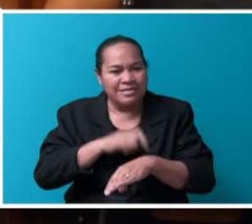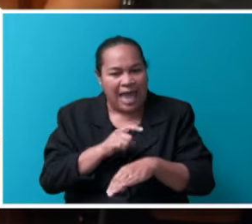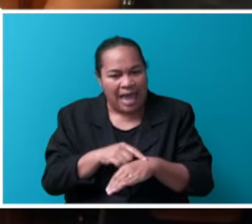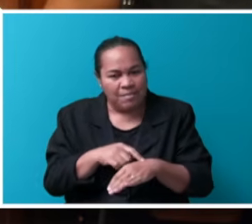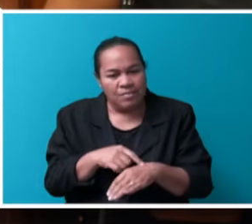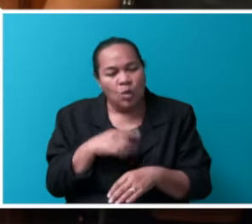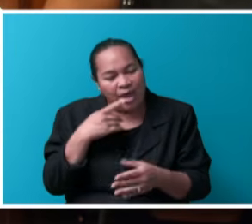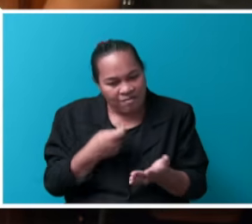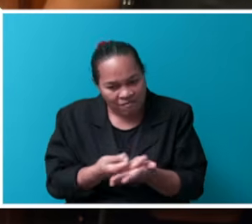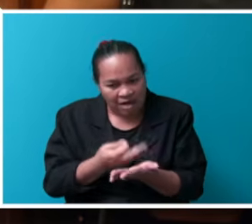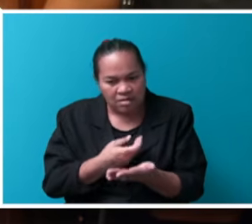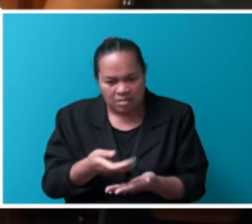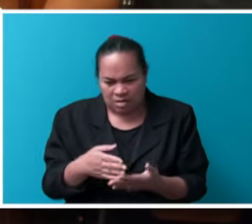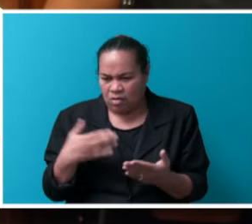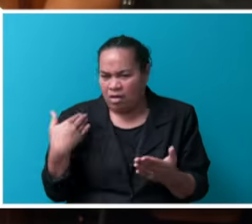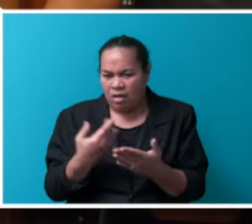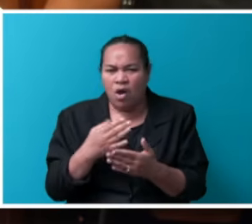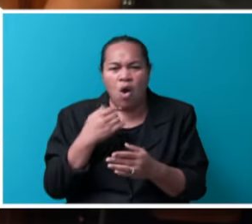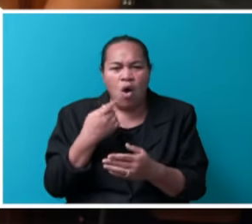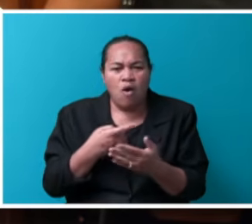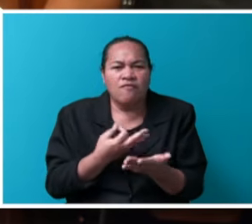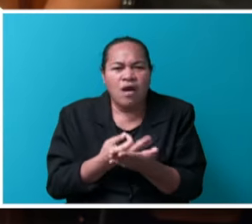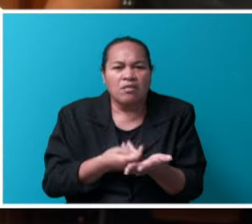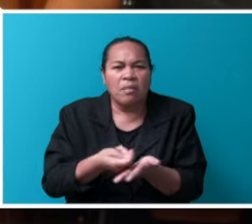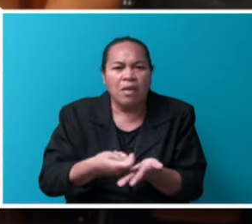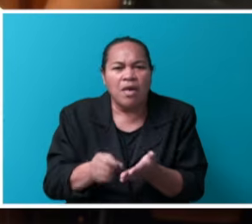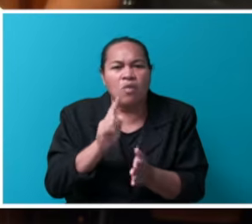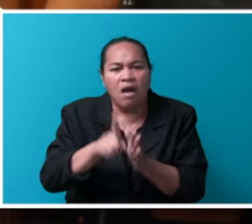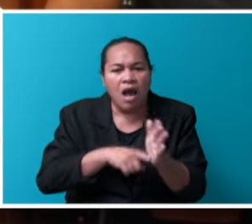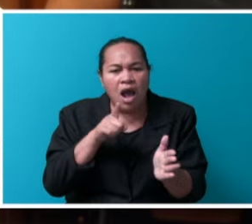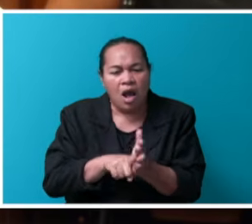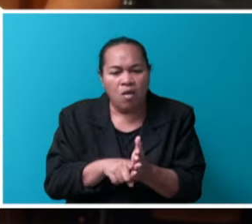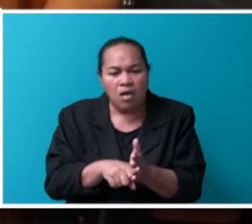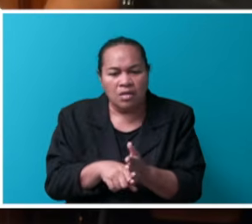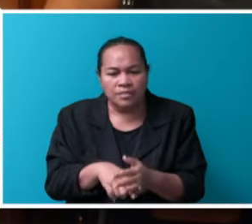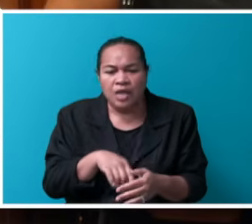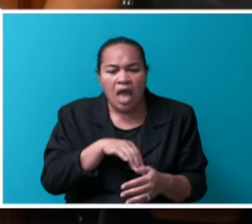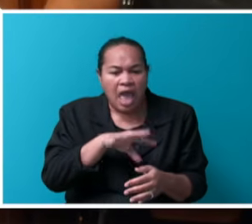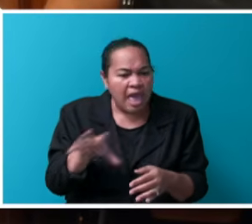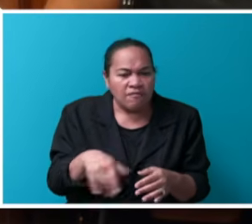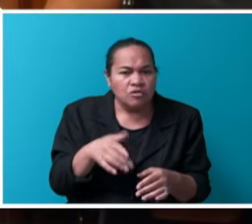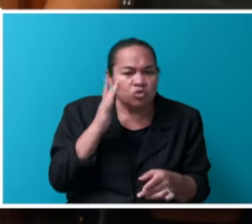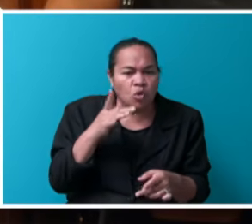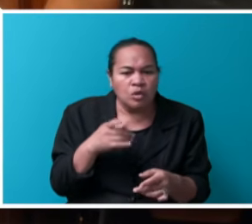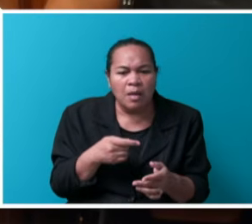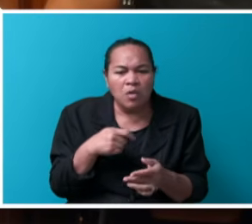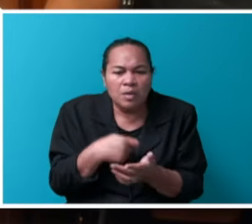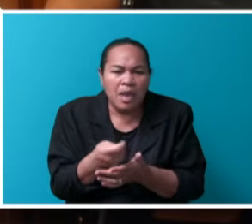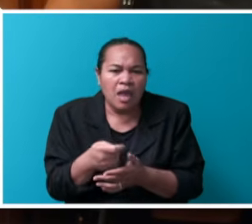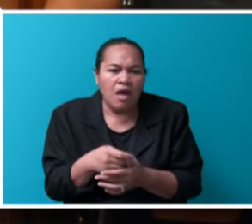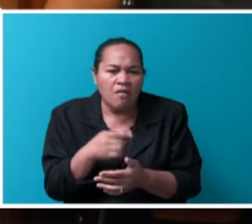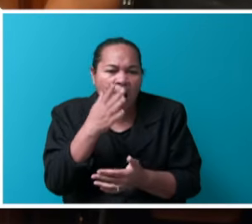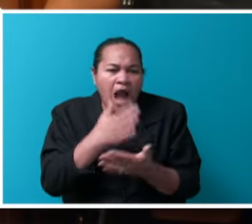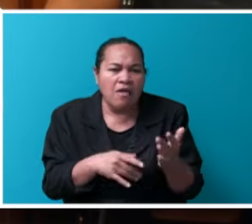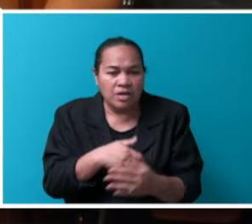as opposed to the current hourly rate. All ECE classes typically run for half a day, These teachers contribute significantly to